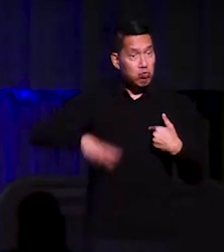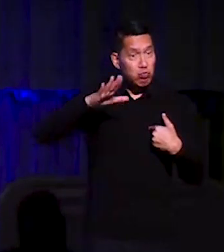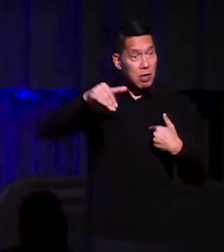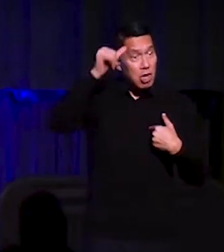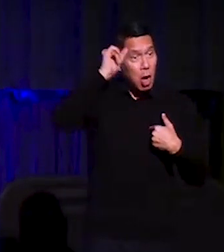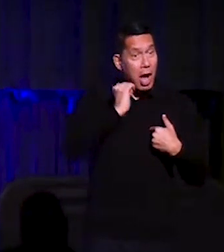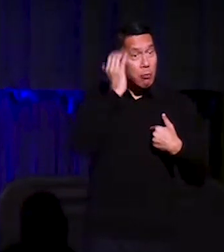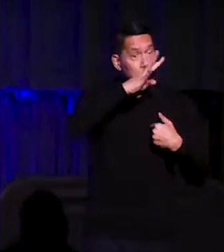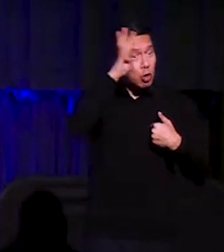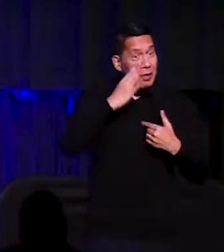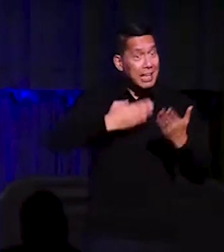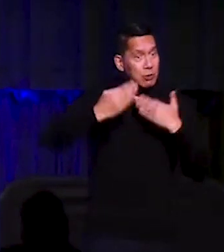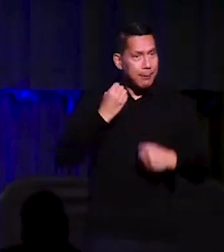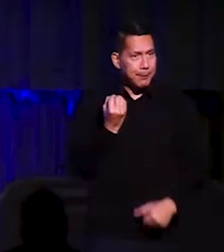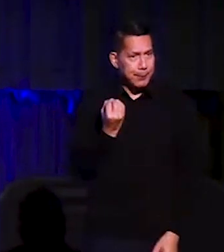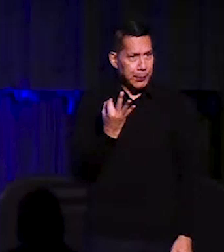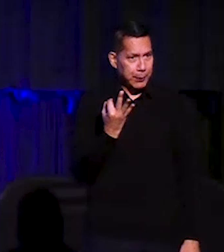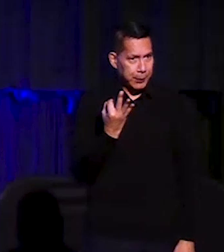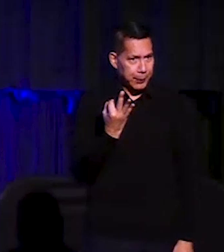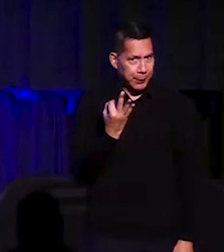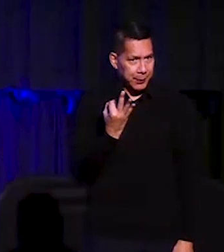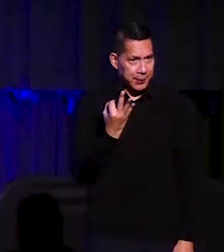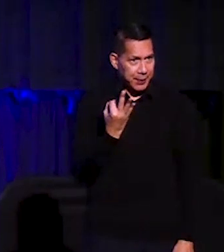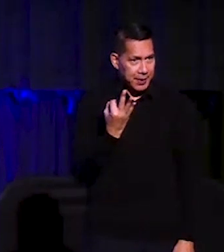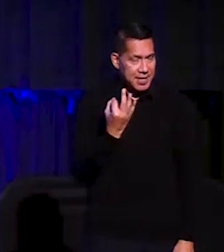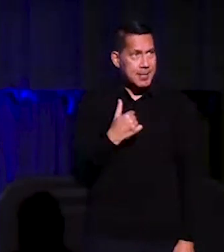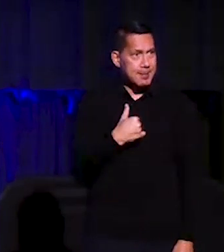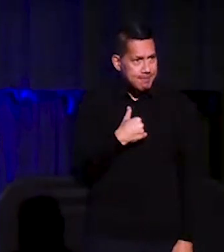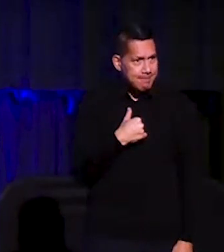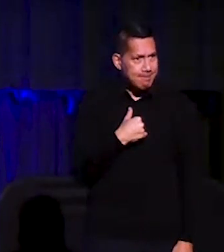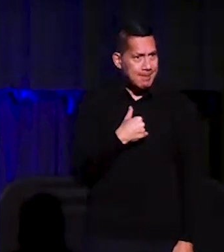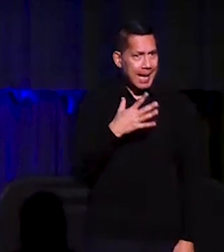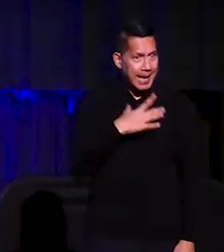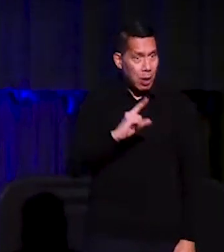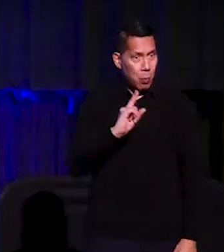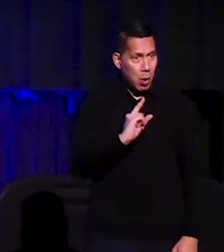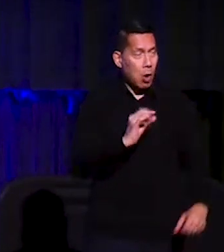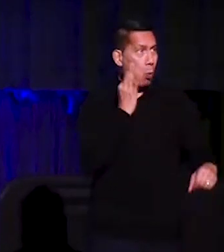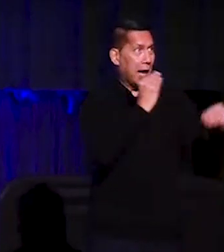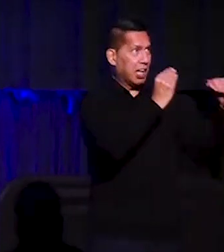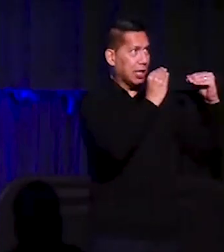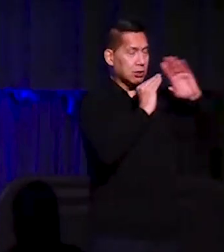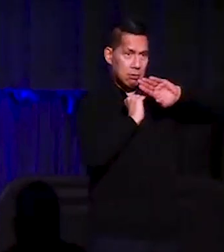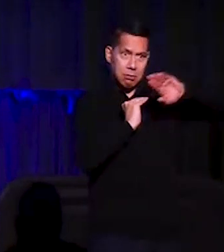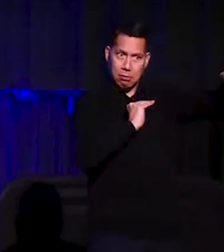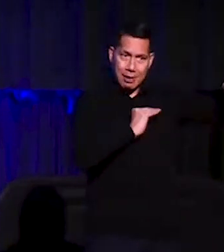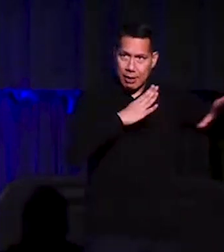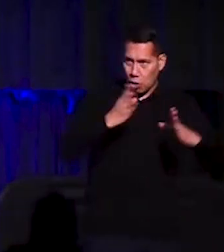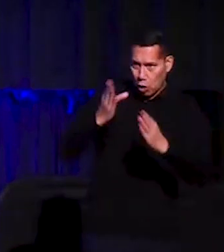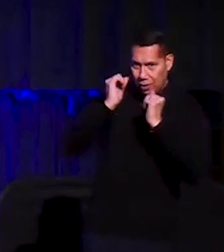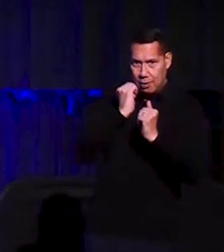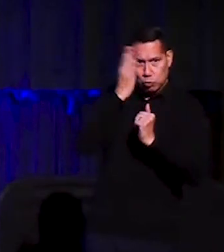of Aboriginal and Torres Strait Islander peoples. I had a lot to unlearn and relearn. It's kind of like accessibility